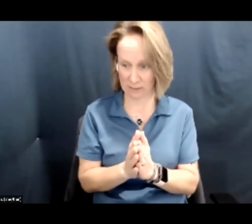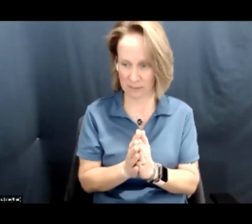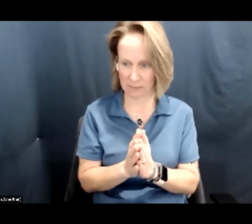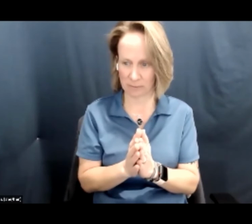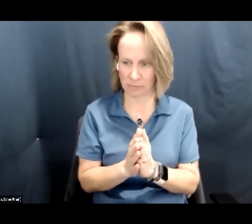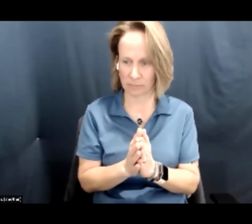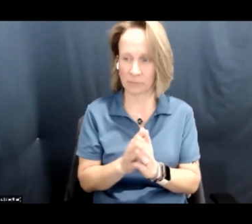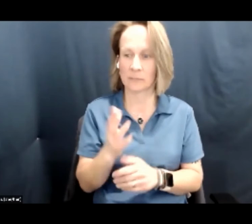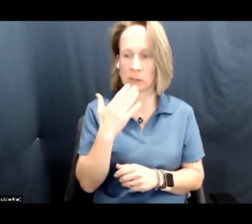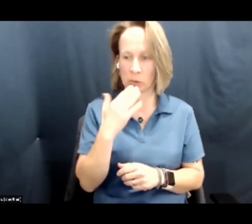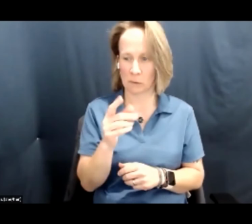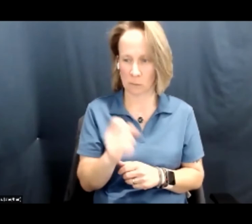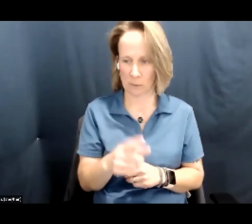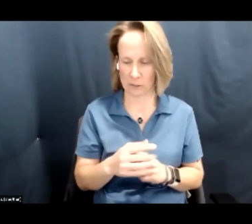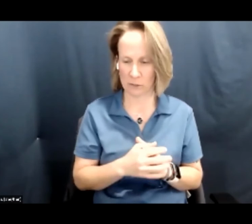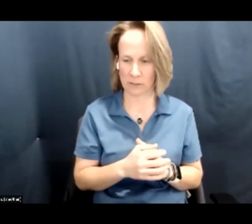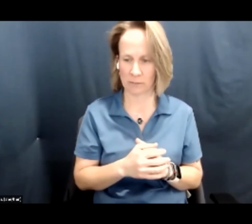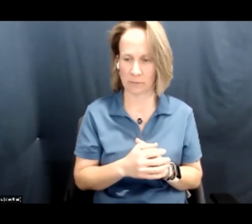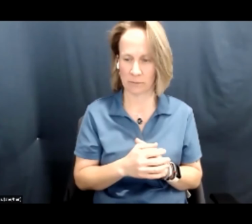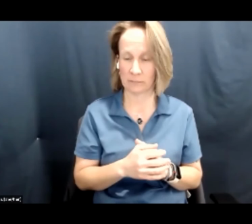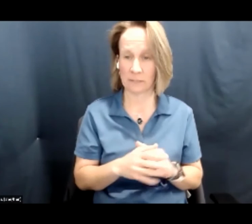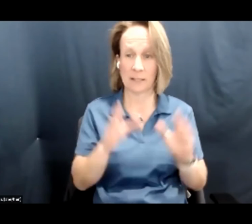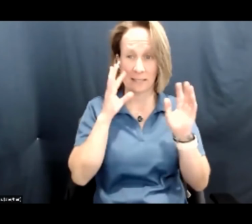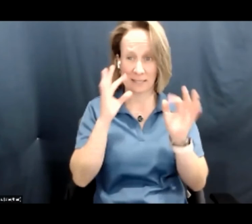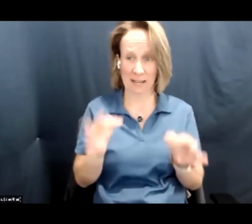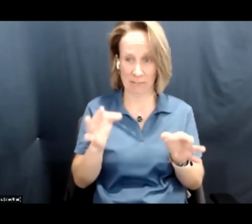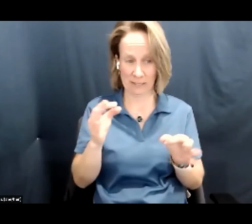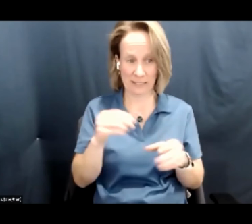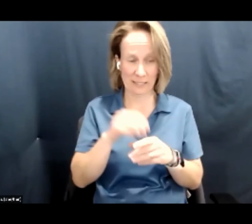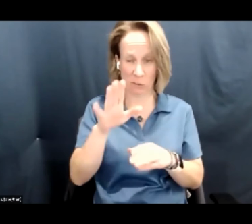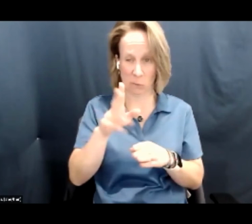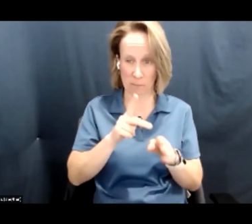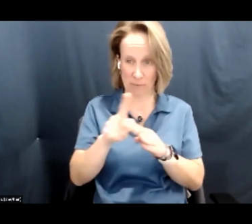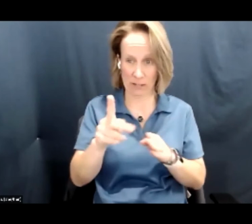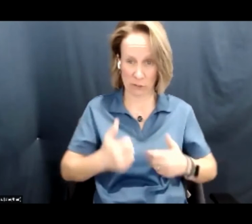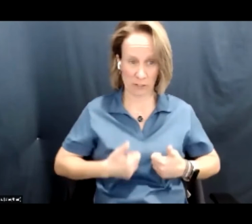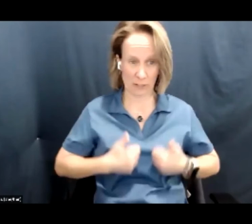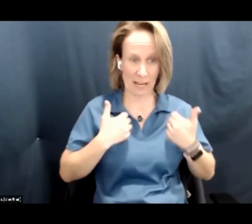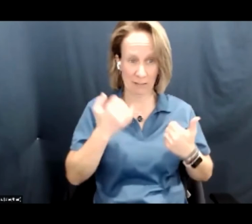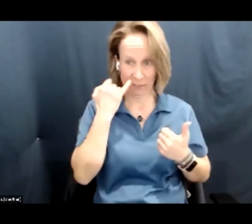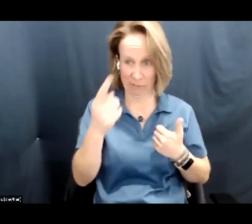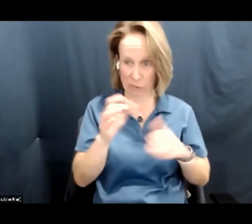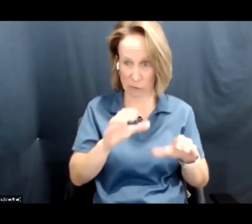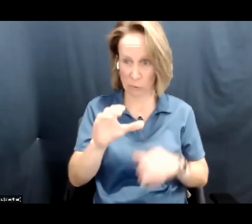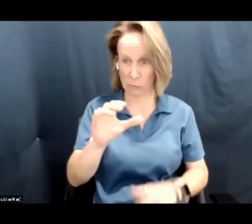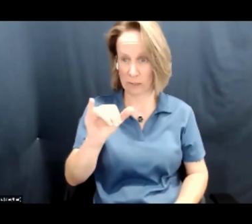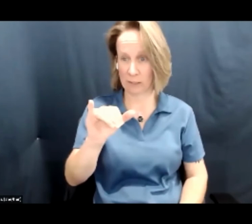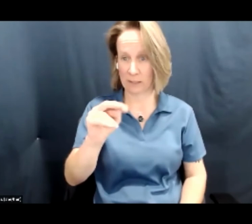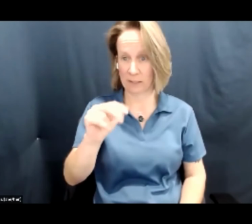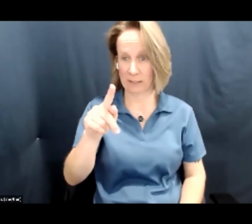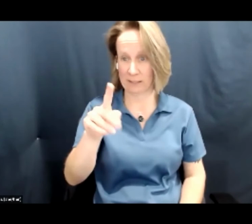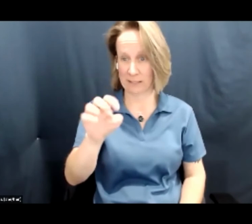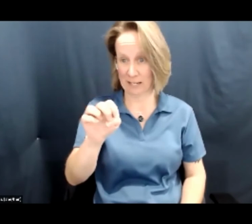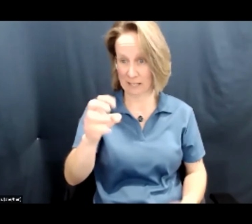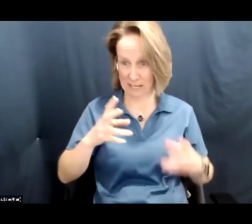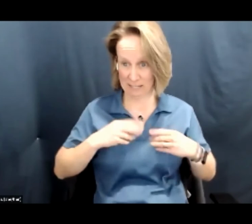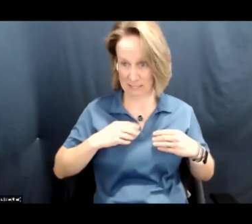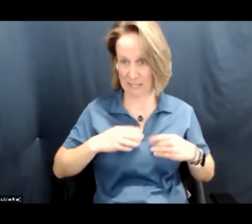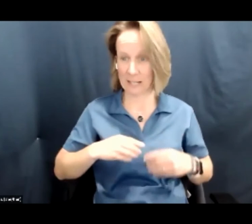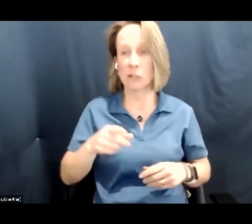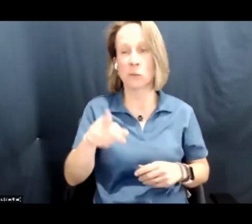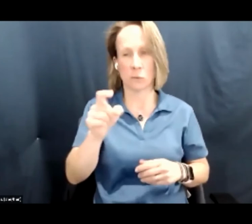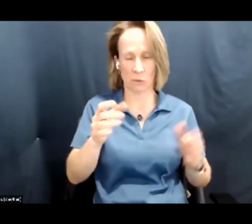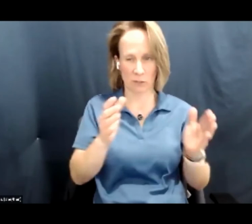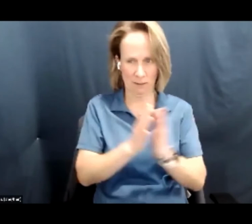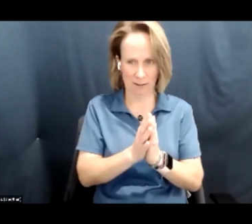definitely in your professional life, especially if you're doing intakes, intake is when you should be asking about someone's